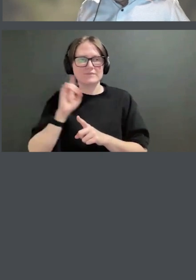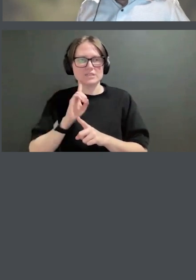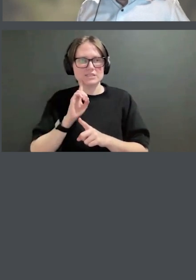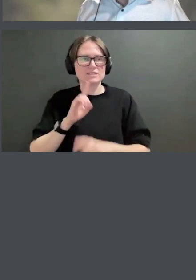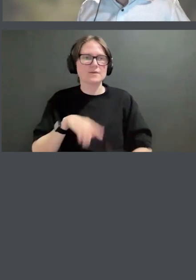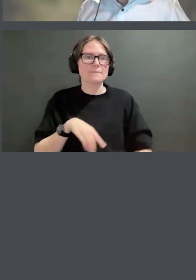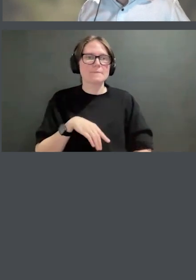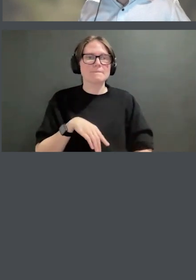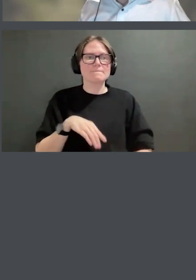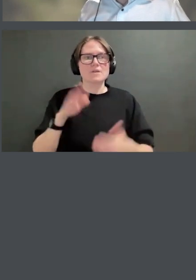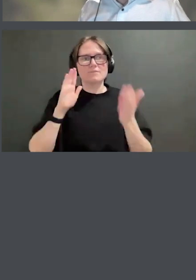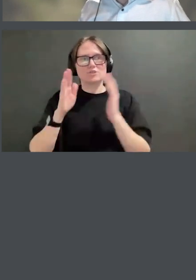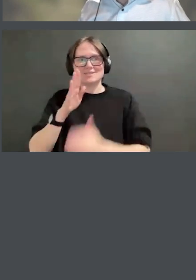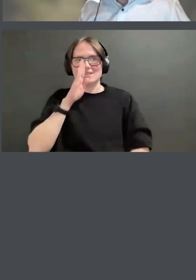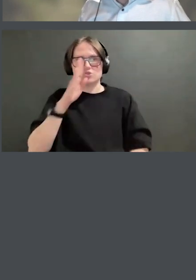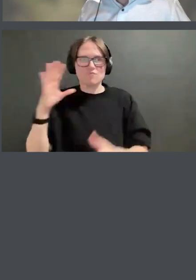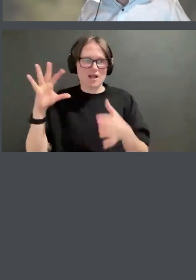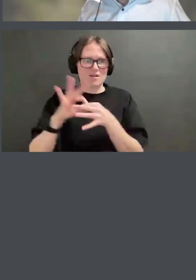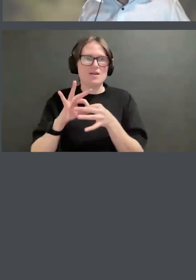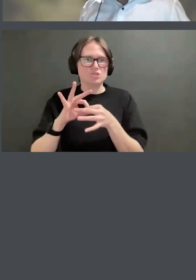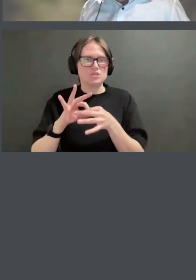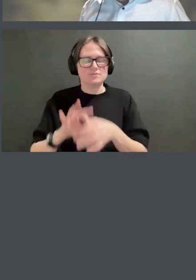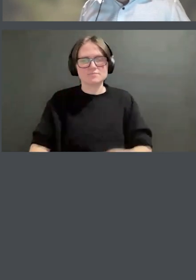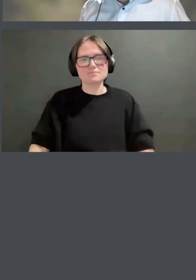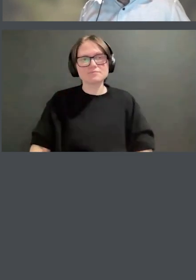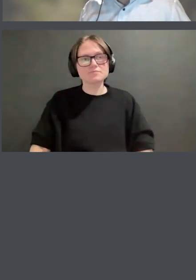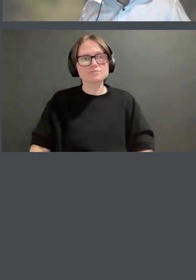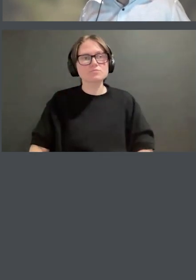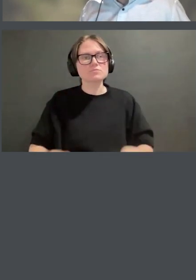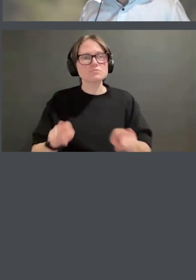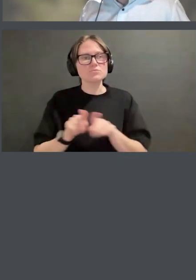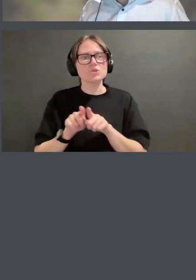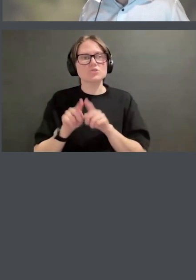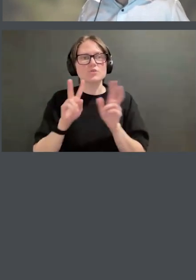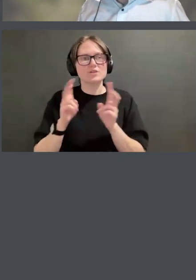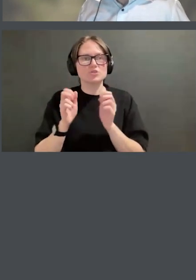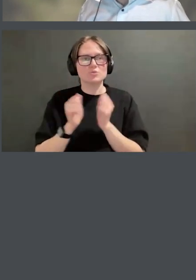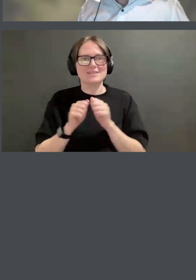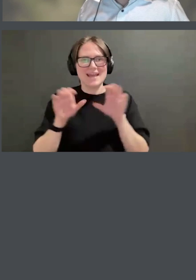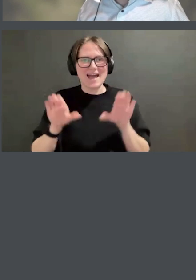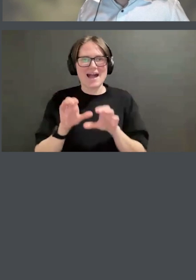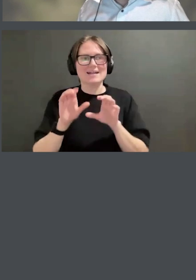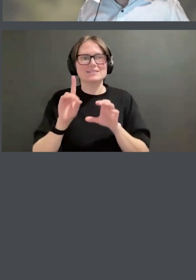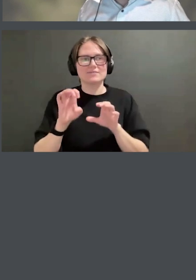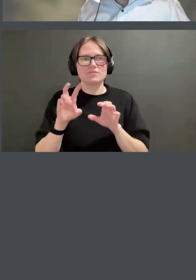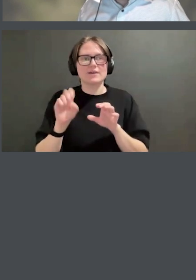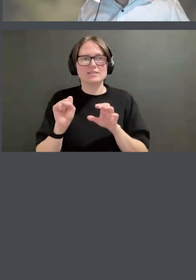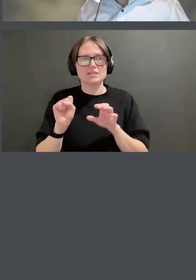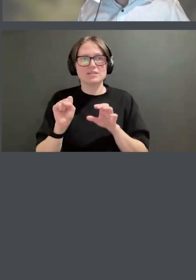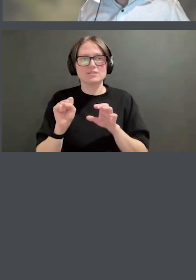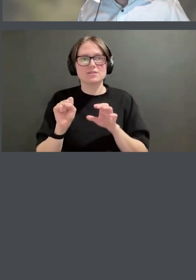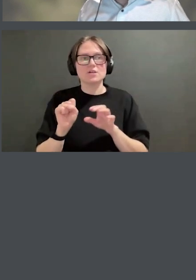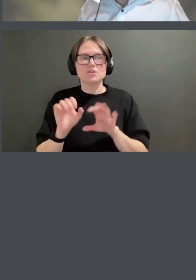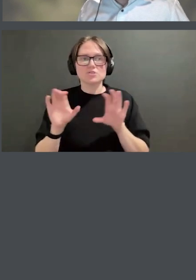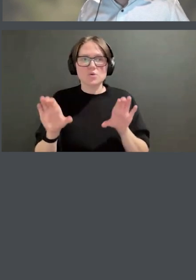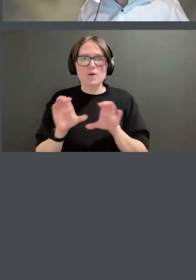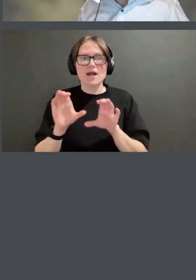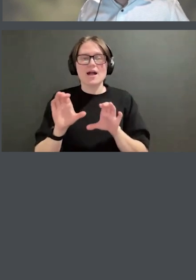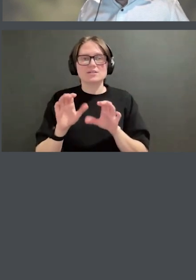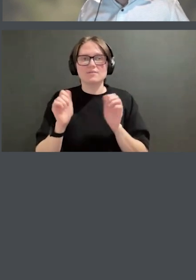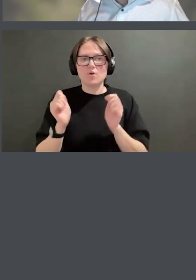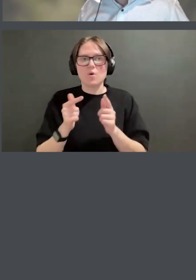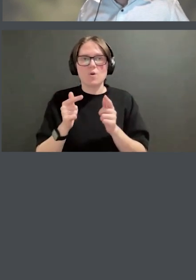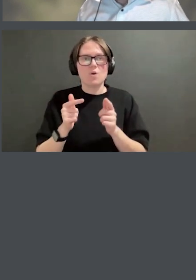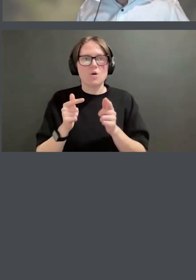connection. And also the issue with the active devices. So the active devices all contain an